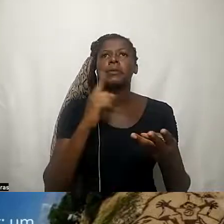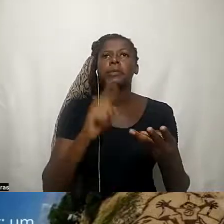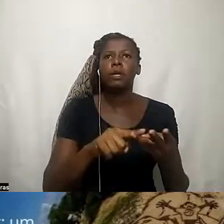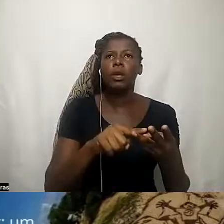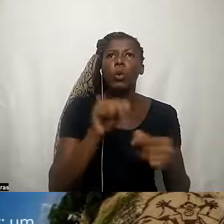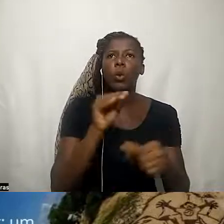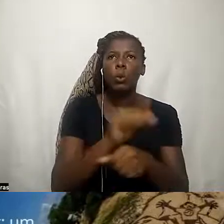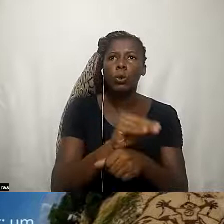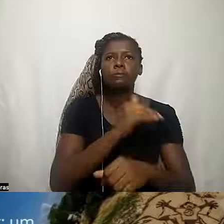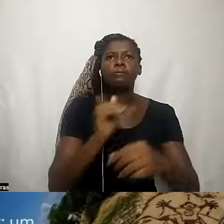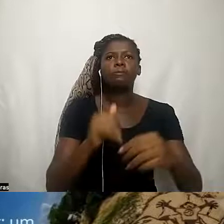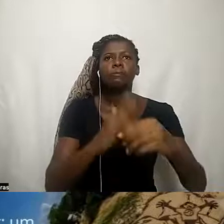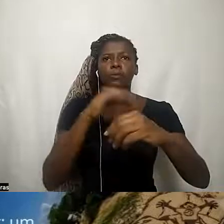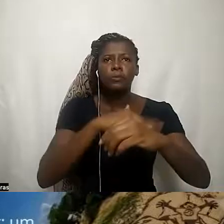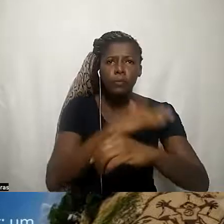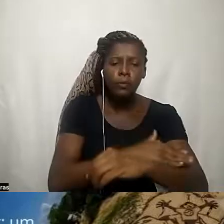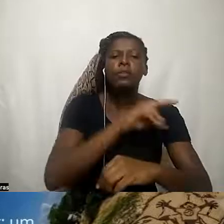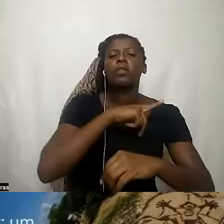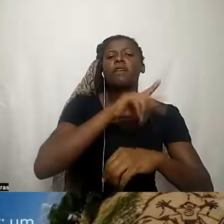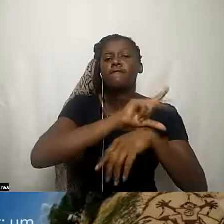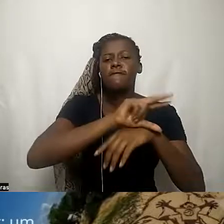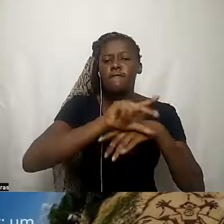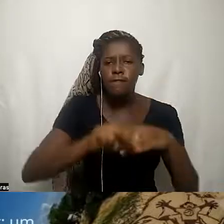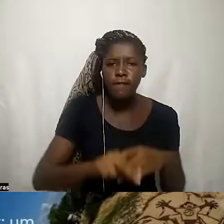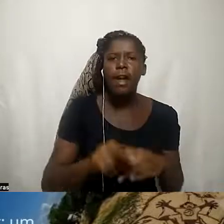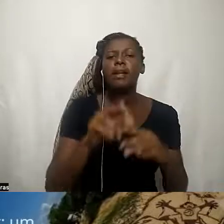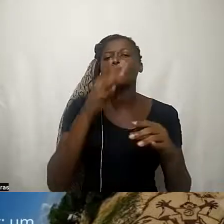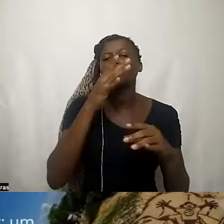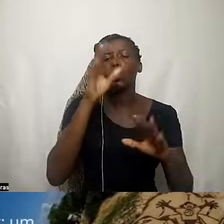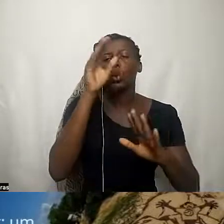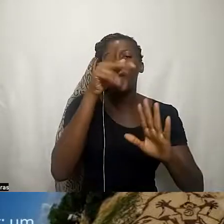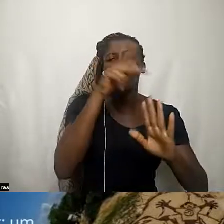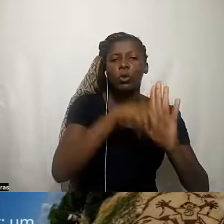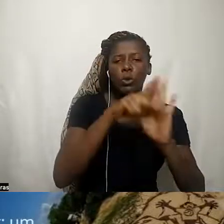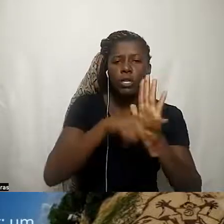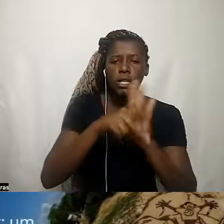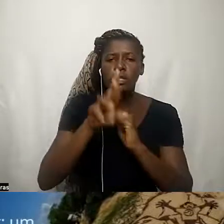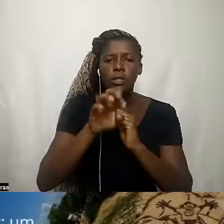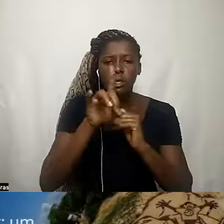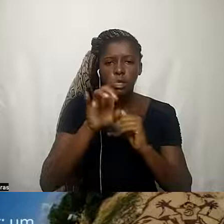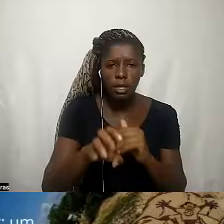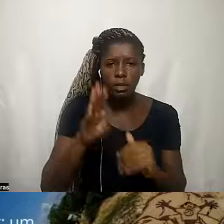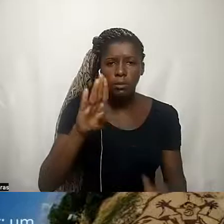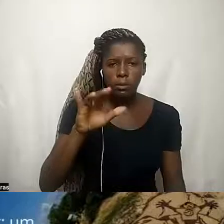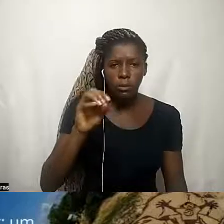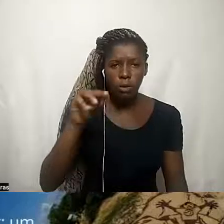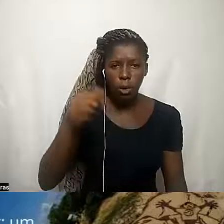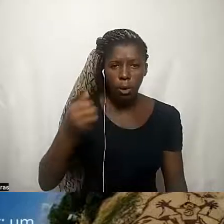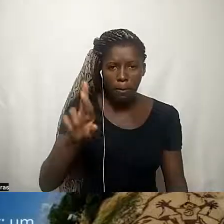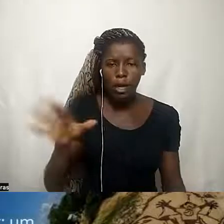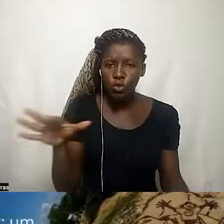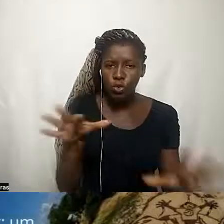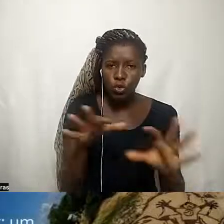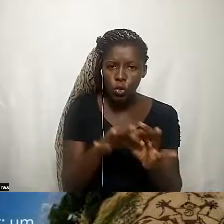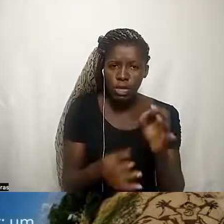So all the Biomar Network stakeholders participate in these plans. They get together with work groups to define